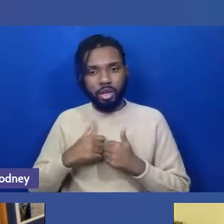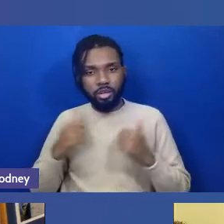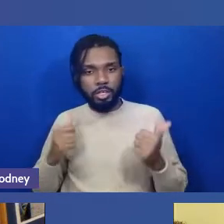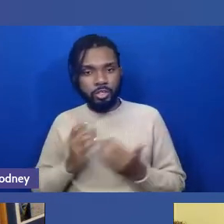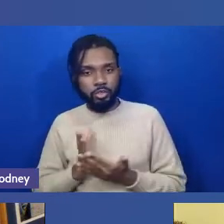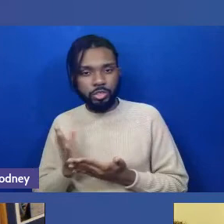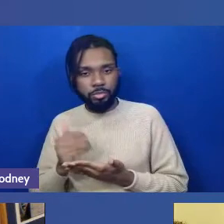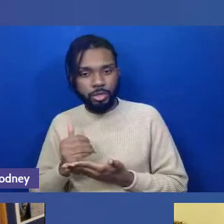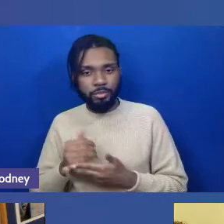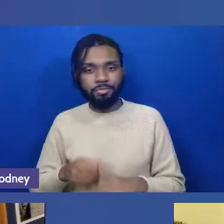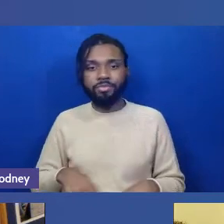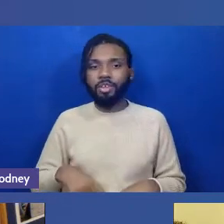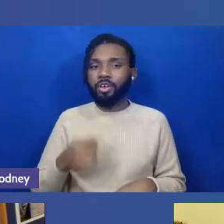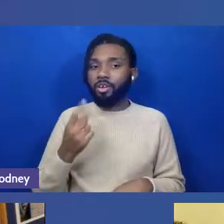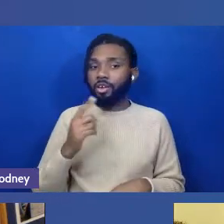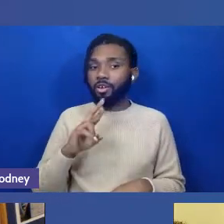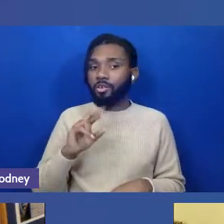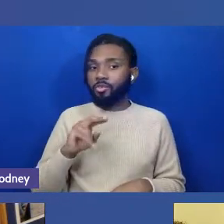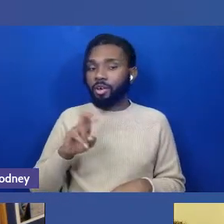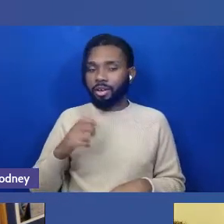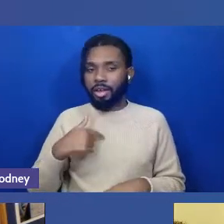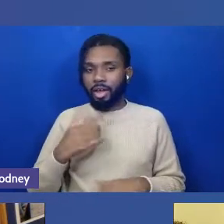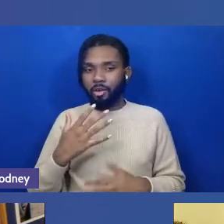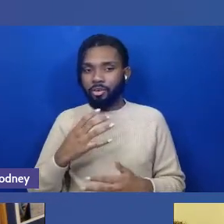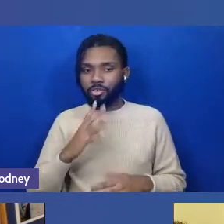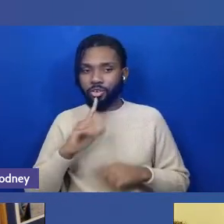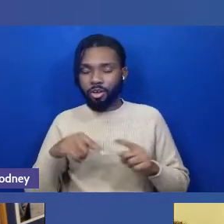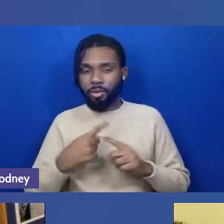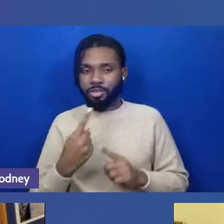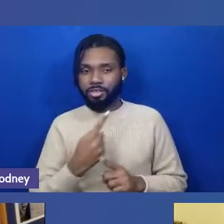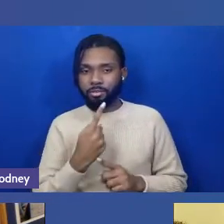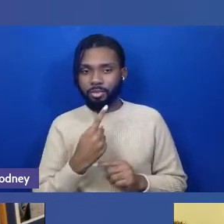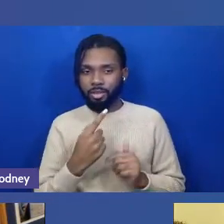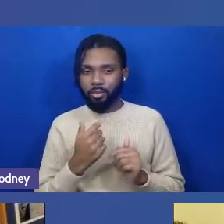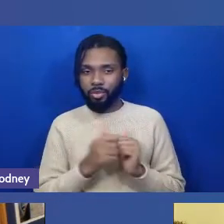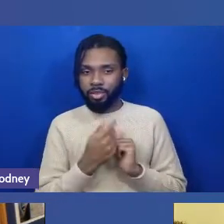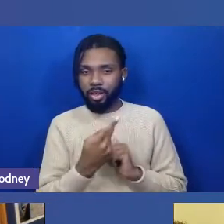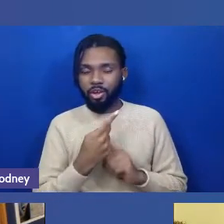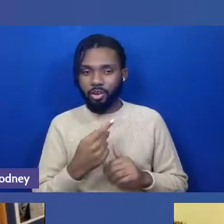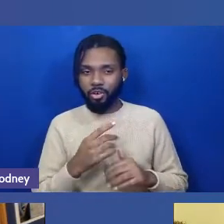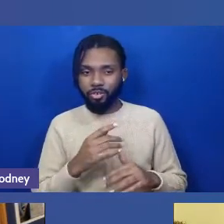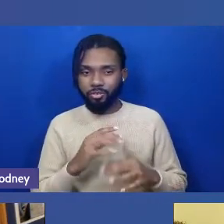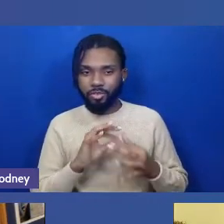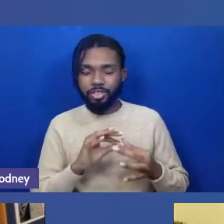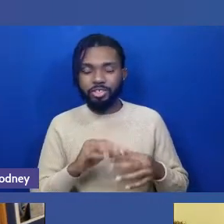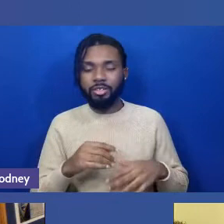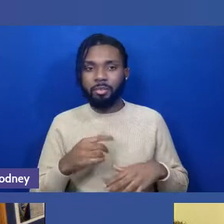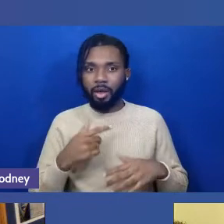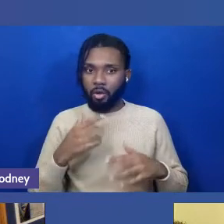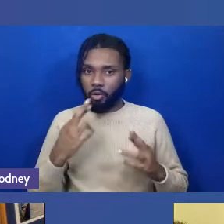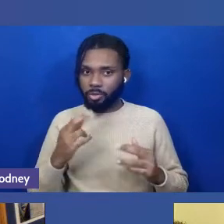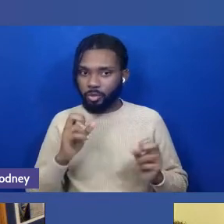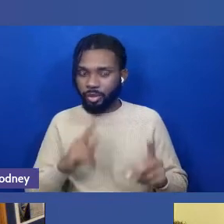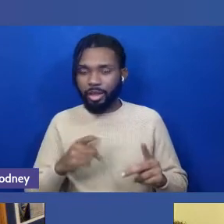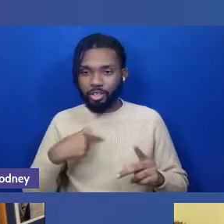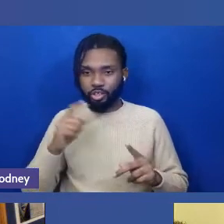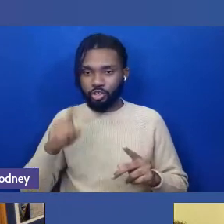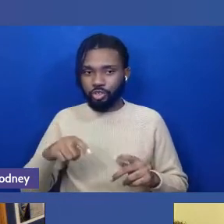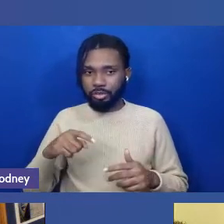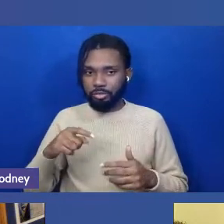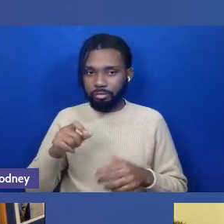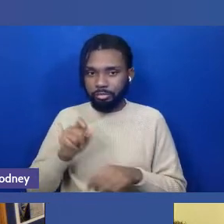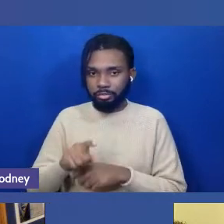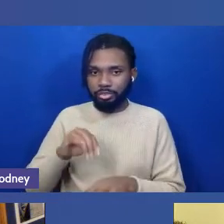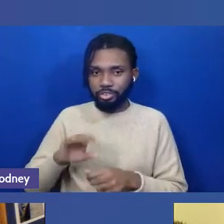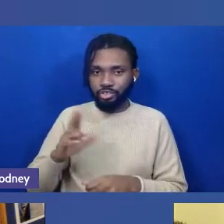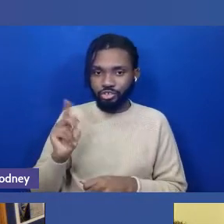our relationship, and hopefully it's okay because I didn't think about doing this. I should have put it in a private message to you to ask. No, go for it. I'm going to look. Better